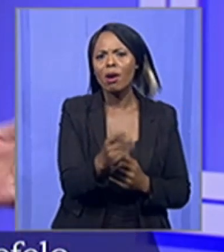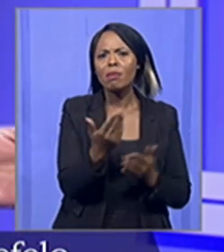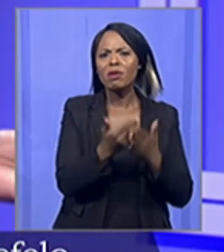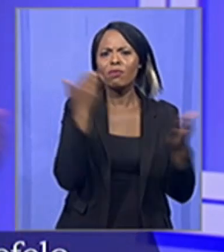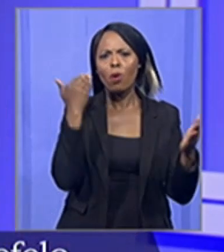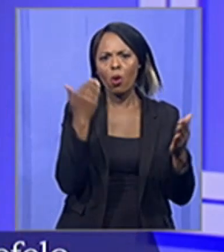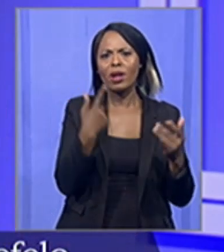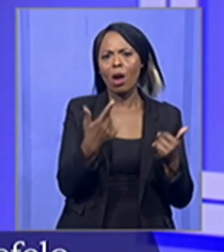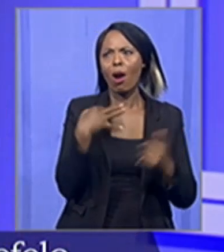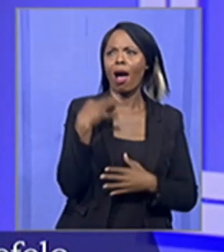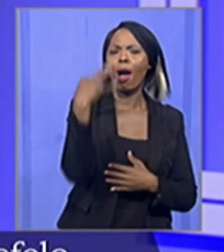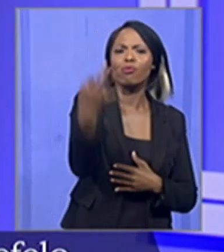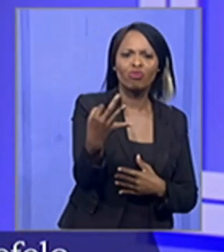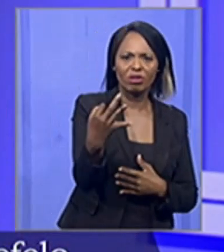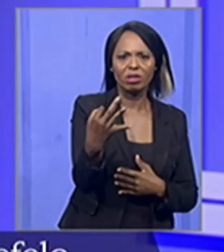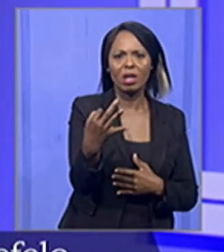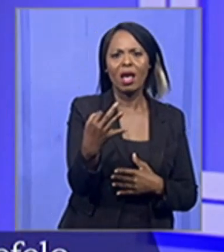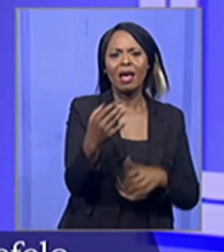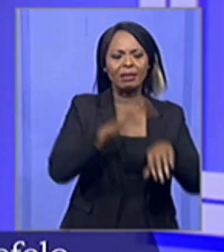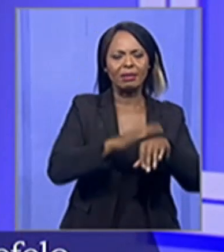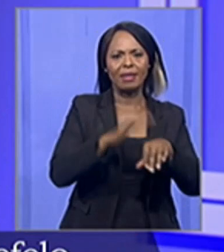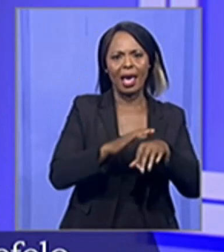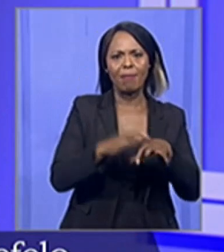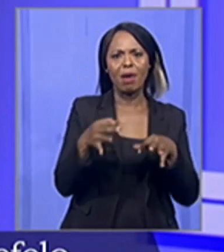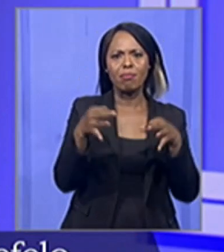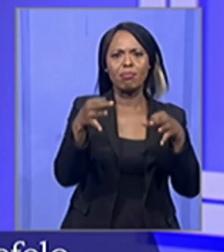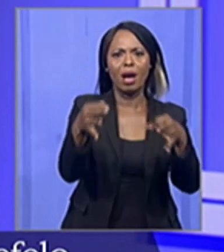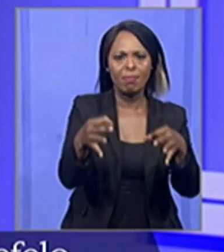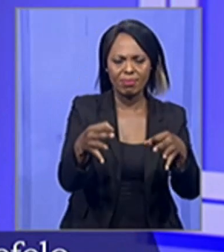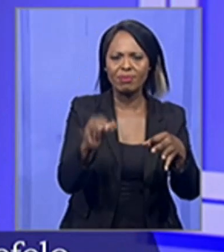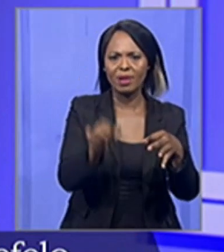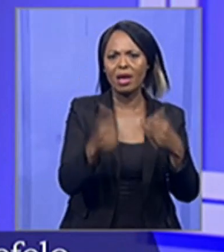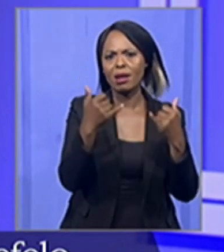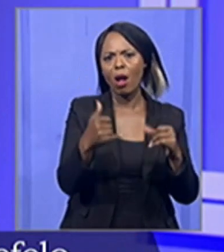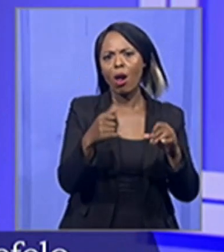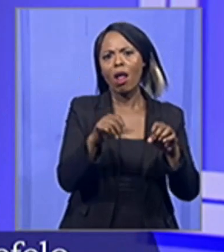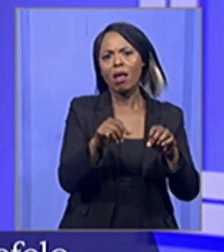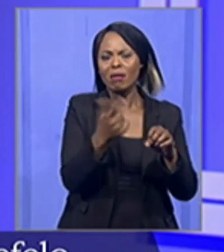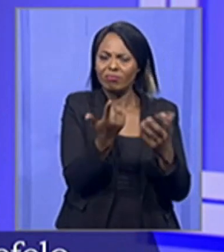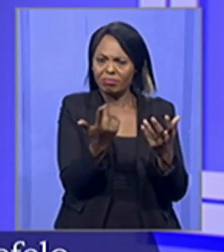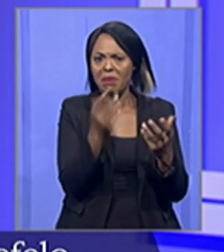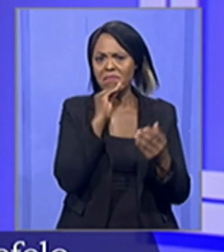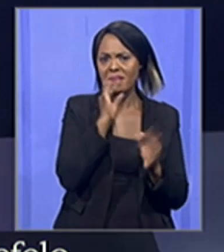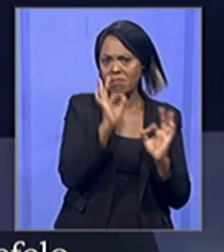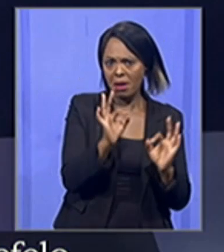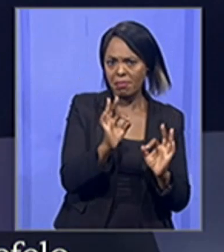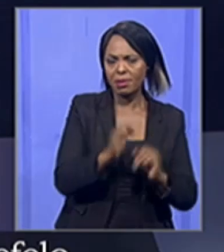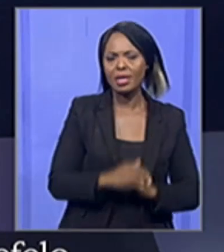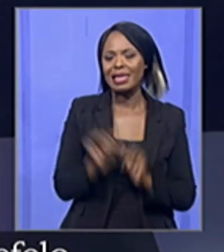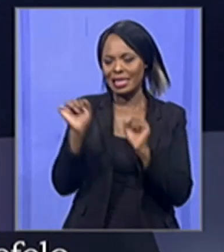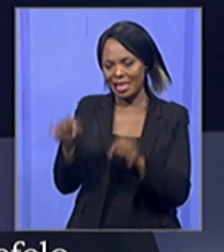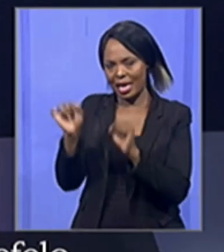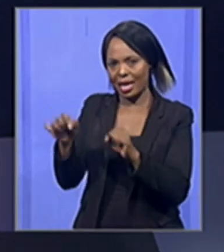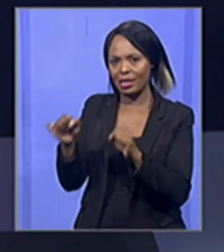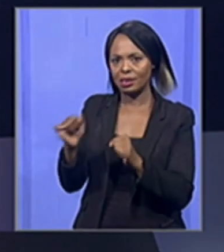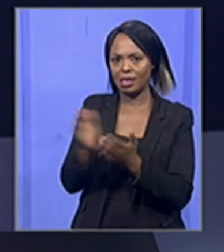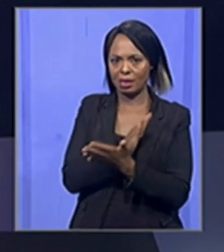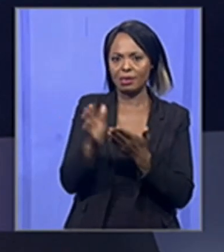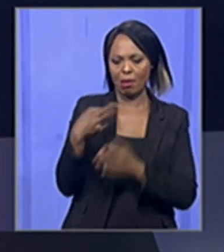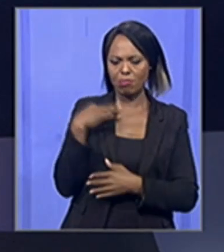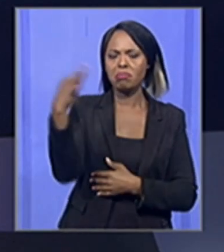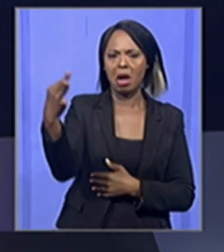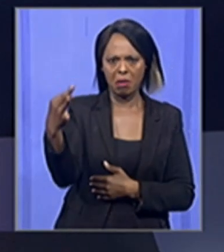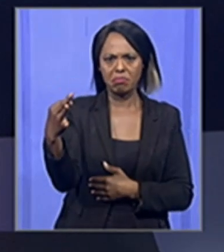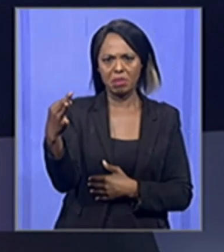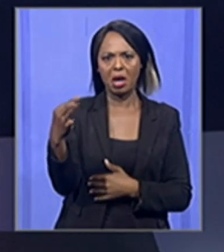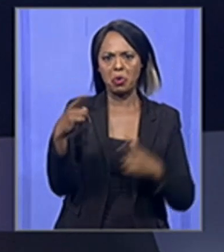šaletše morago gomme ba kgona go šomiša monyetla o ba tsena nako e le okeditšeng e le šometše? E re šometše ka kudu, šometše setšhaba sa